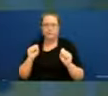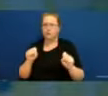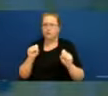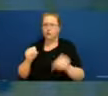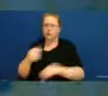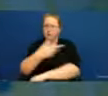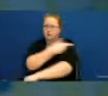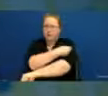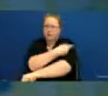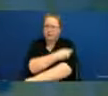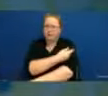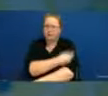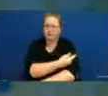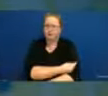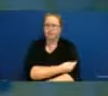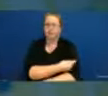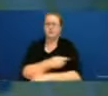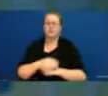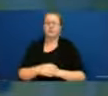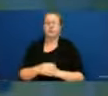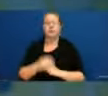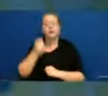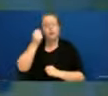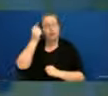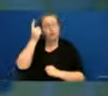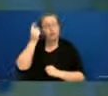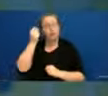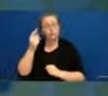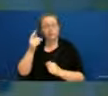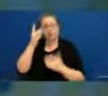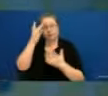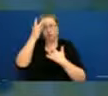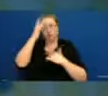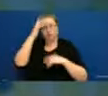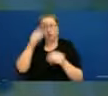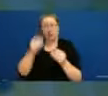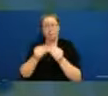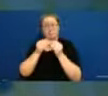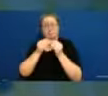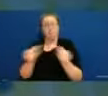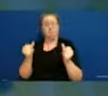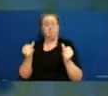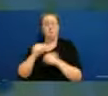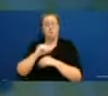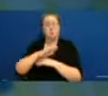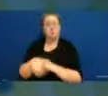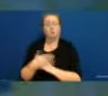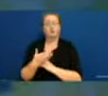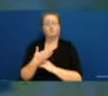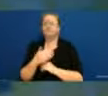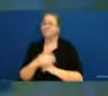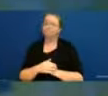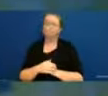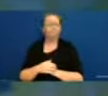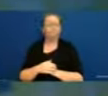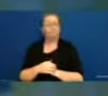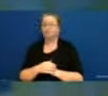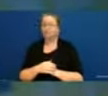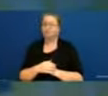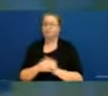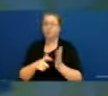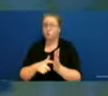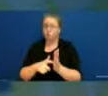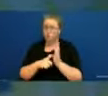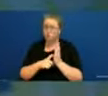need them as quickly as we possibly can. But it's not going to end suddenly. It's going to take us supporting